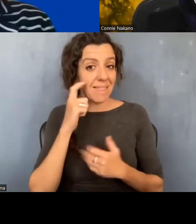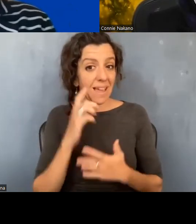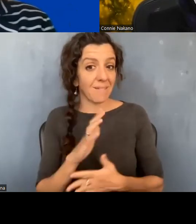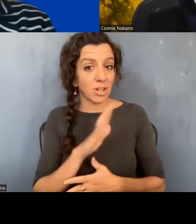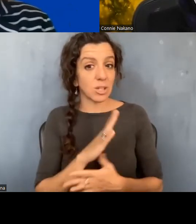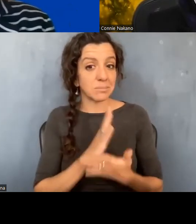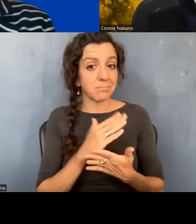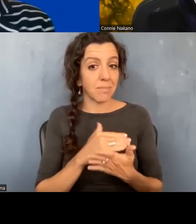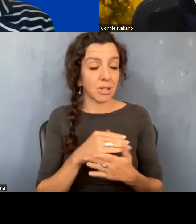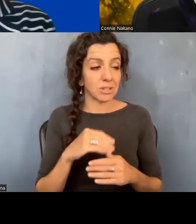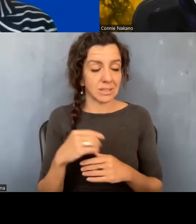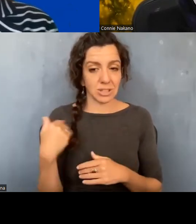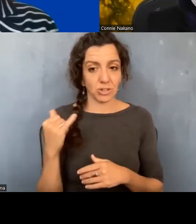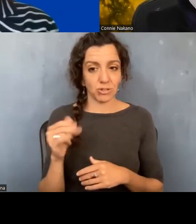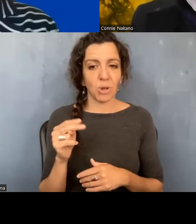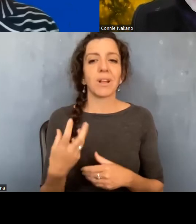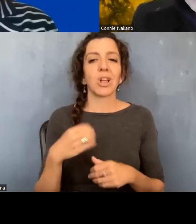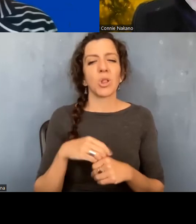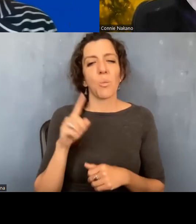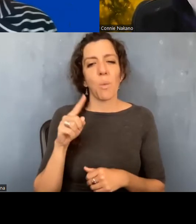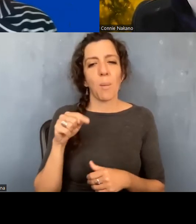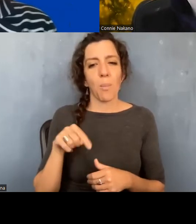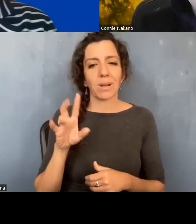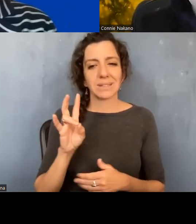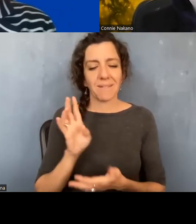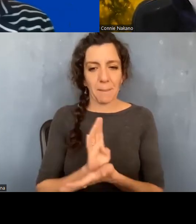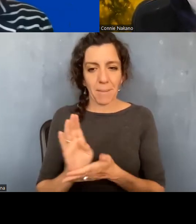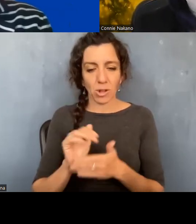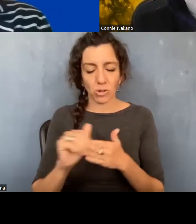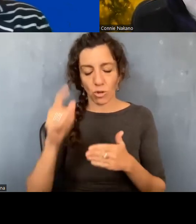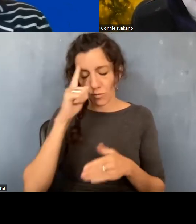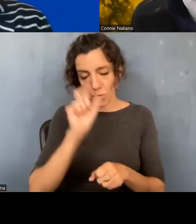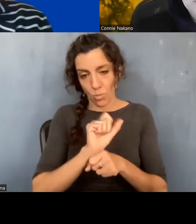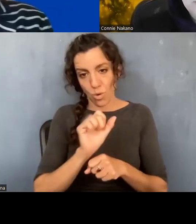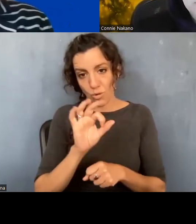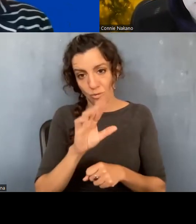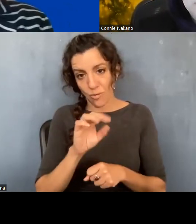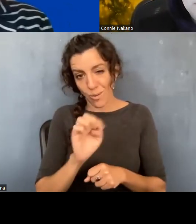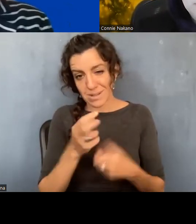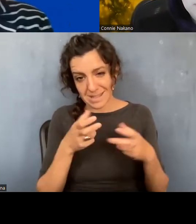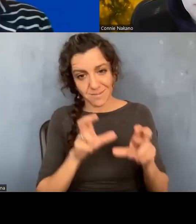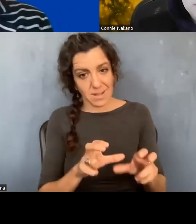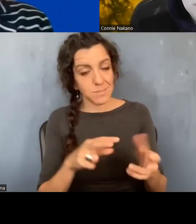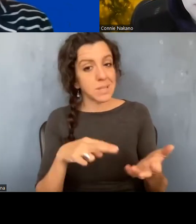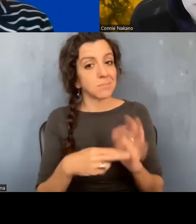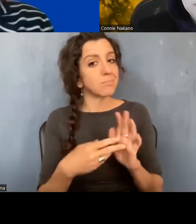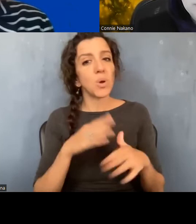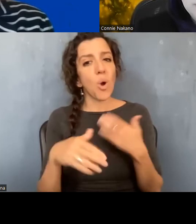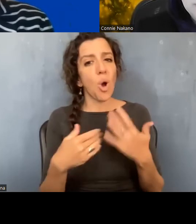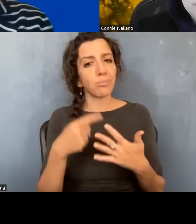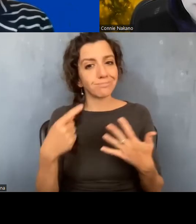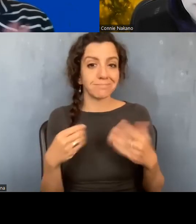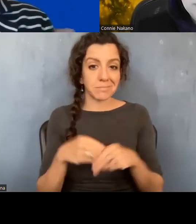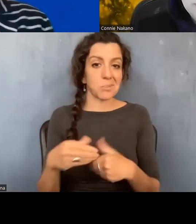an additional $1.7 billion in workforce investments. So these are all in the